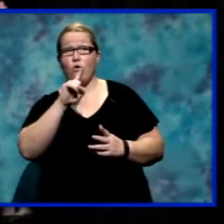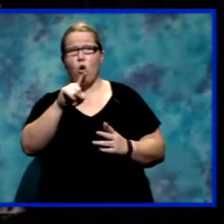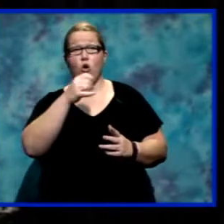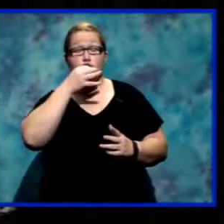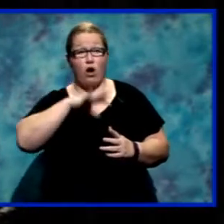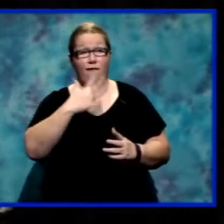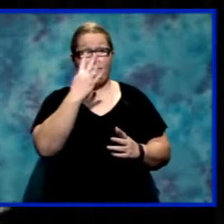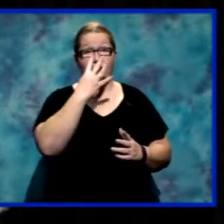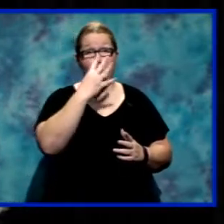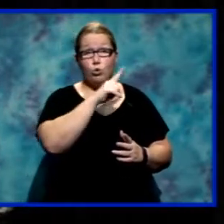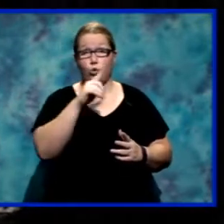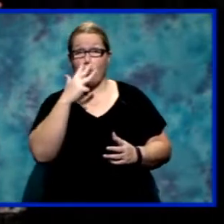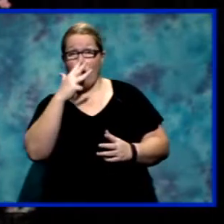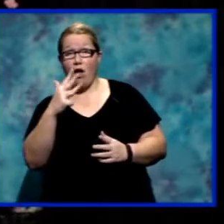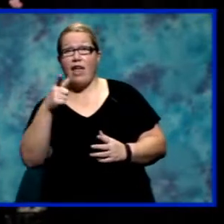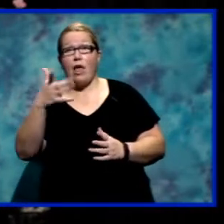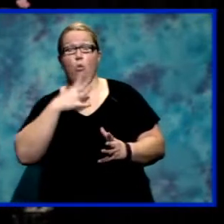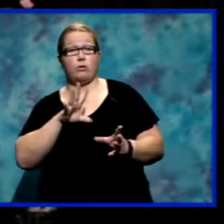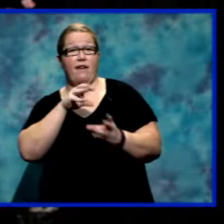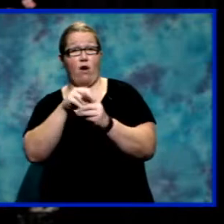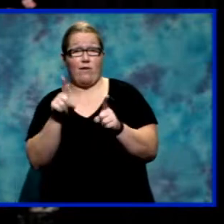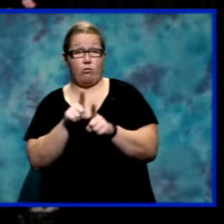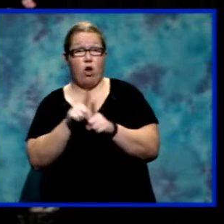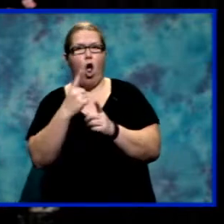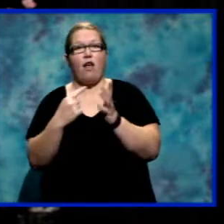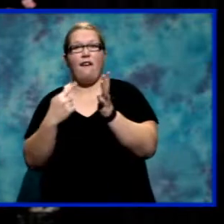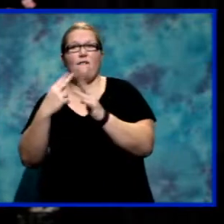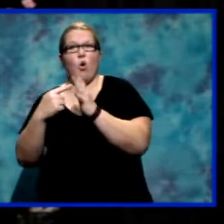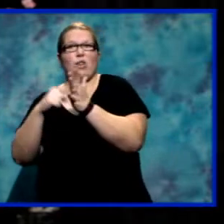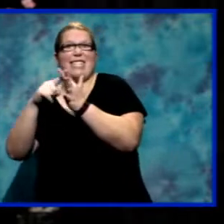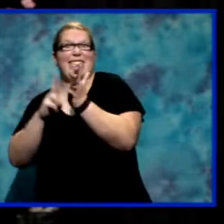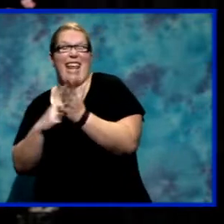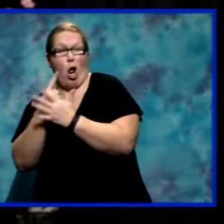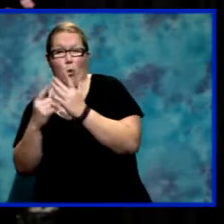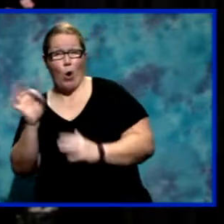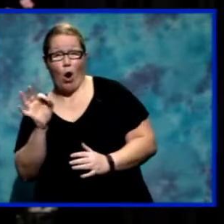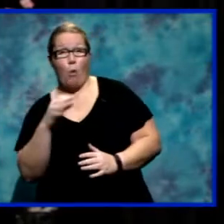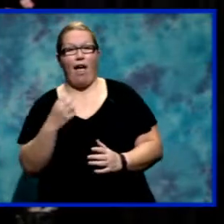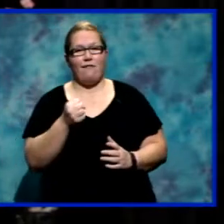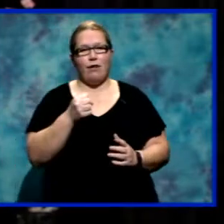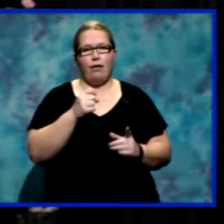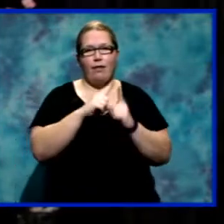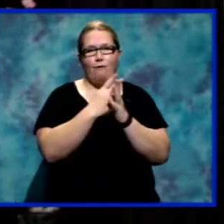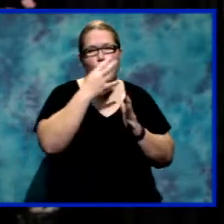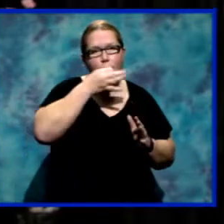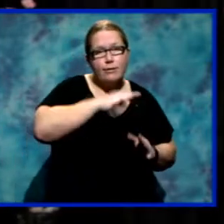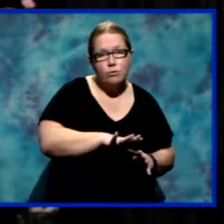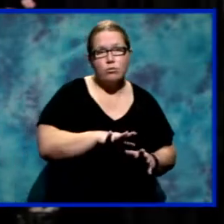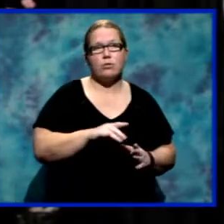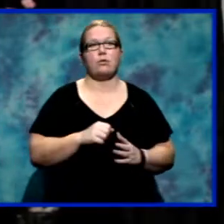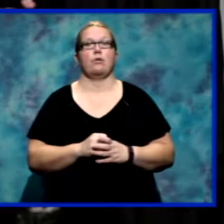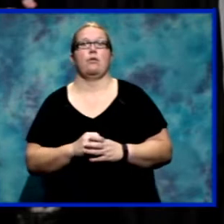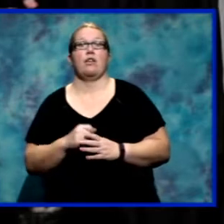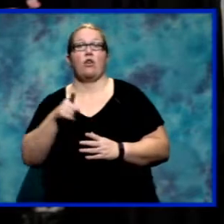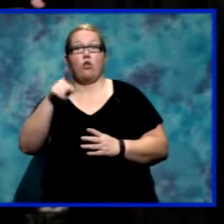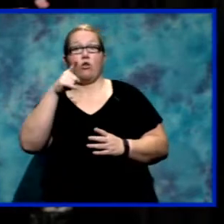4 to 9-year-old children, please don't forget that they have something to be involved in as well. So it's not just for teens, the fun stuff at church. We have stuff for the little ones as well. And Pathfinders too. So don't